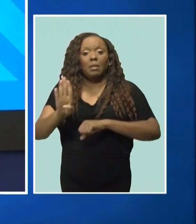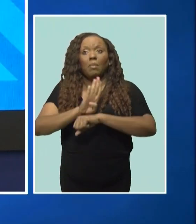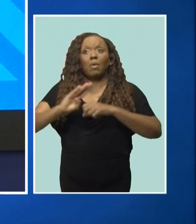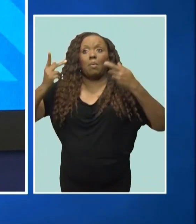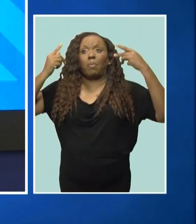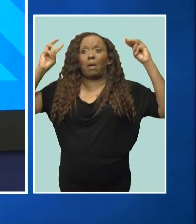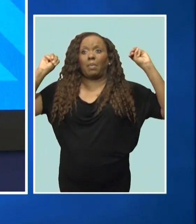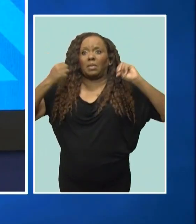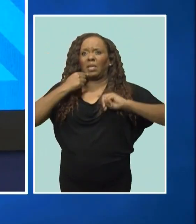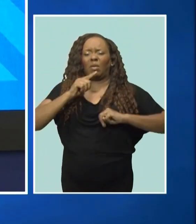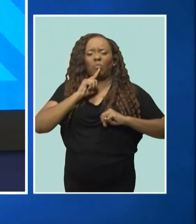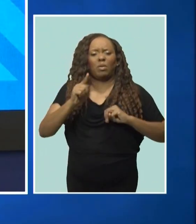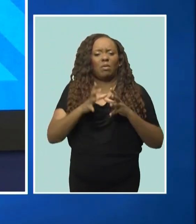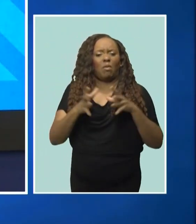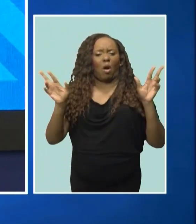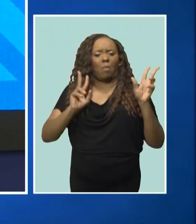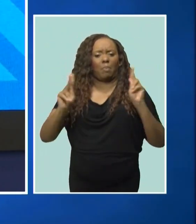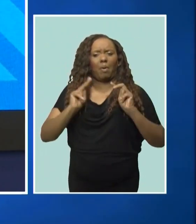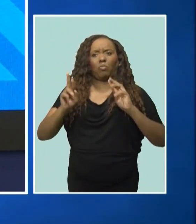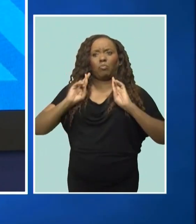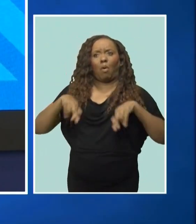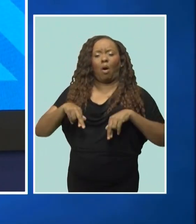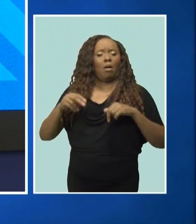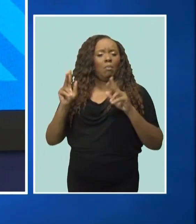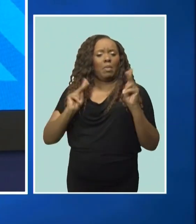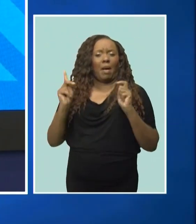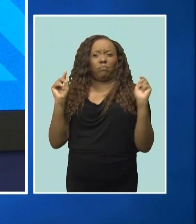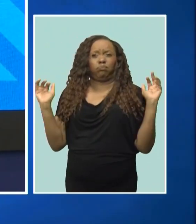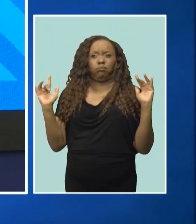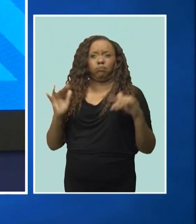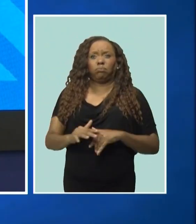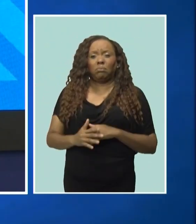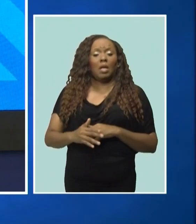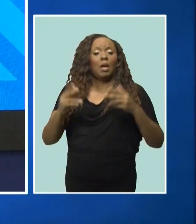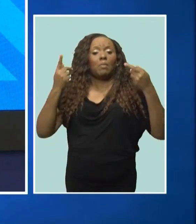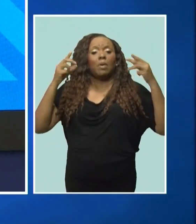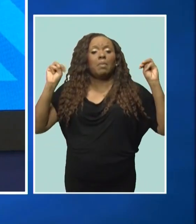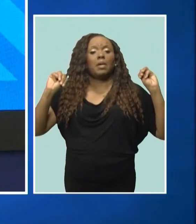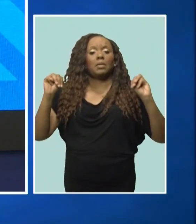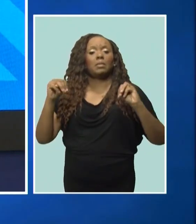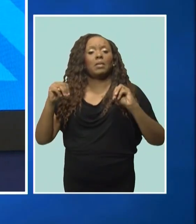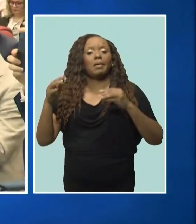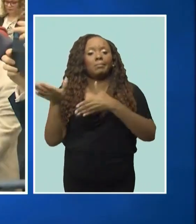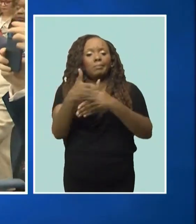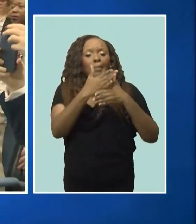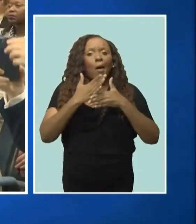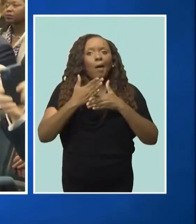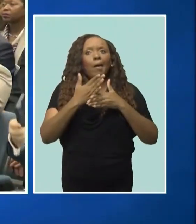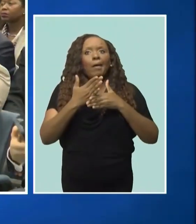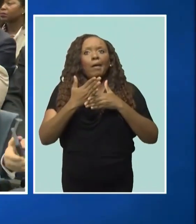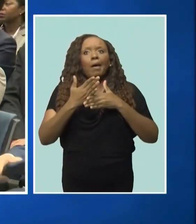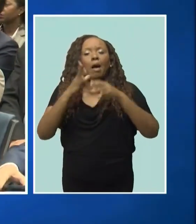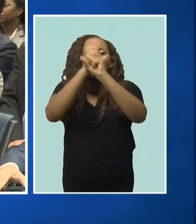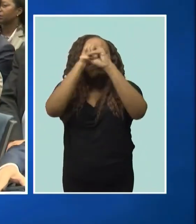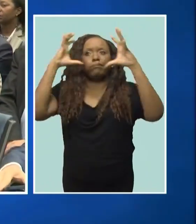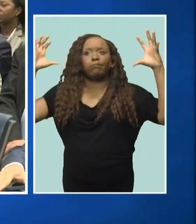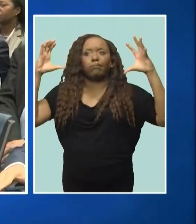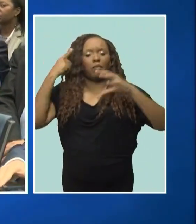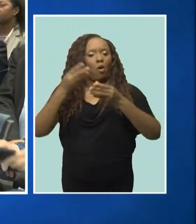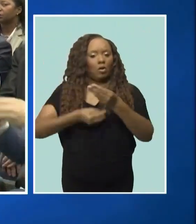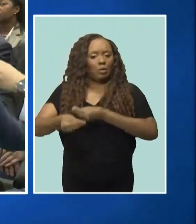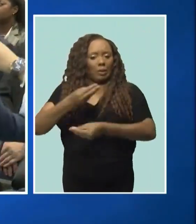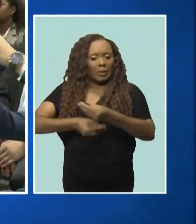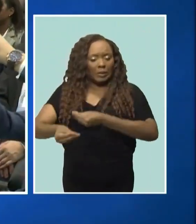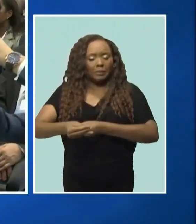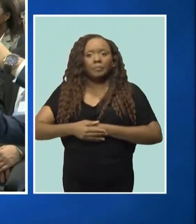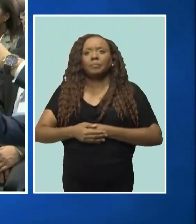described the response as overwhelming. She shared her vision for improving trade here in the region. It involves developing the Bridgetown